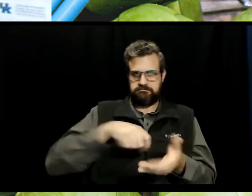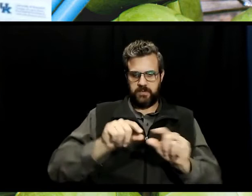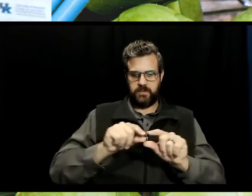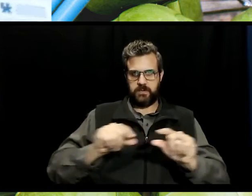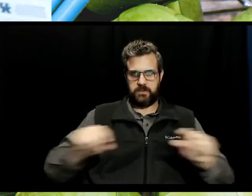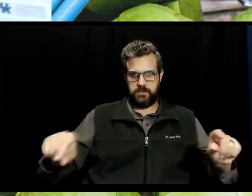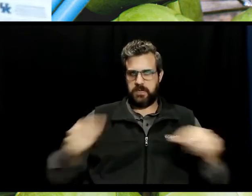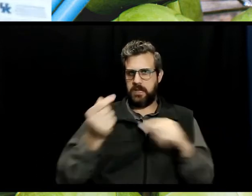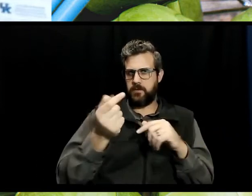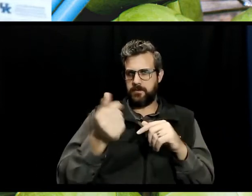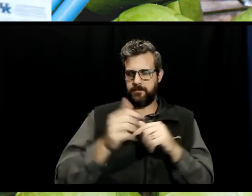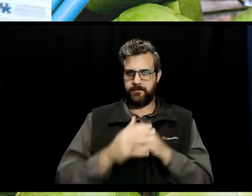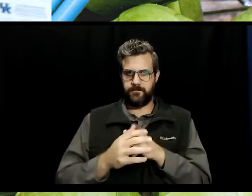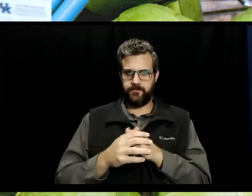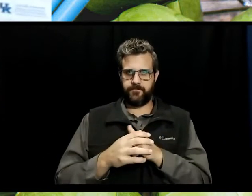And